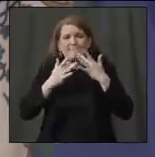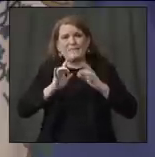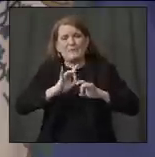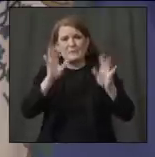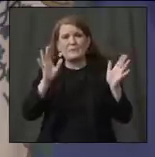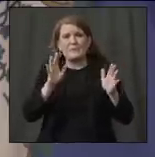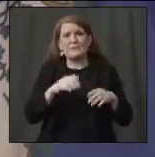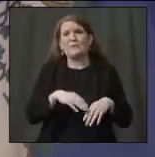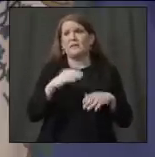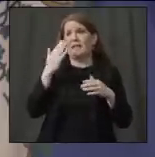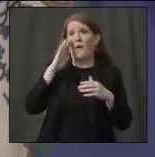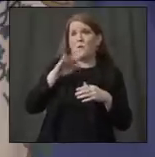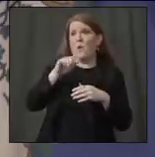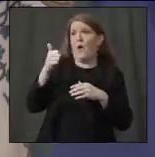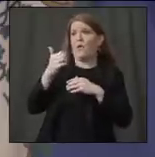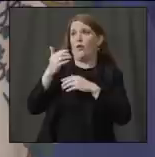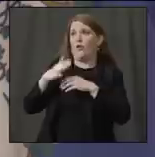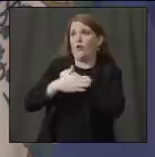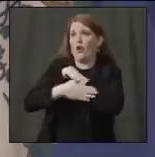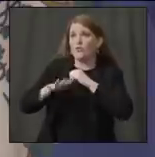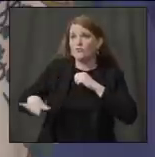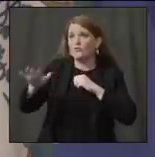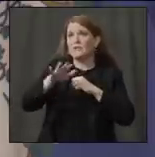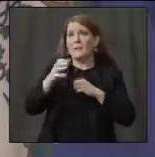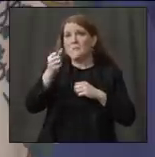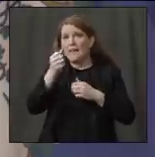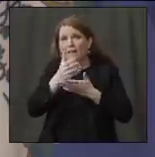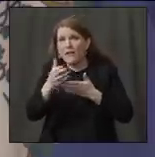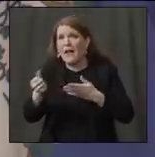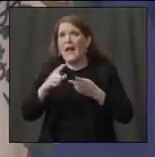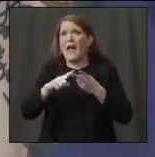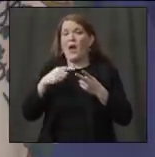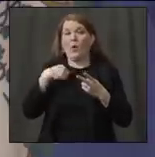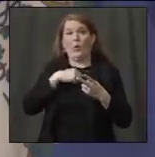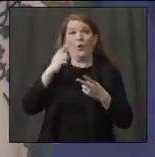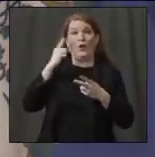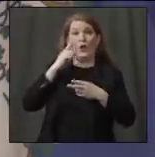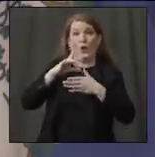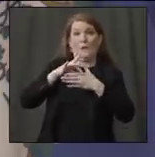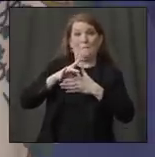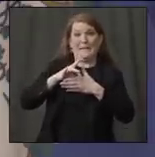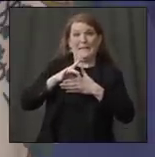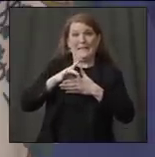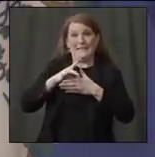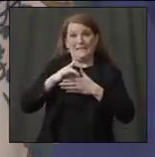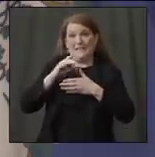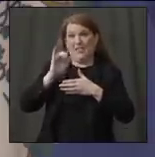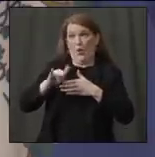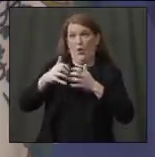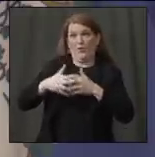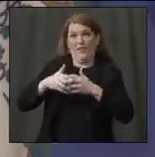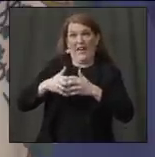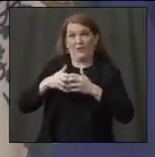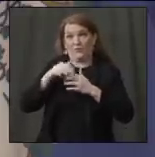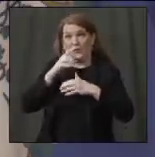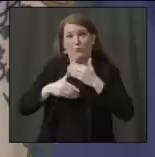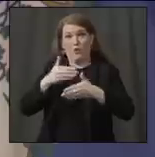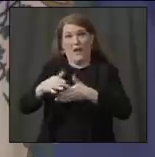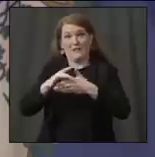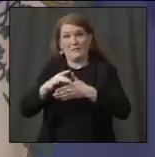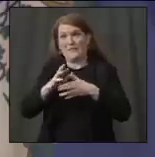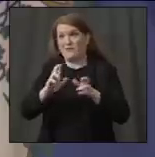in our poultry and our chicken and our meat processing plants. Tyson Foods just did an ad today, you maybe saw it in some of the